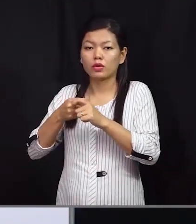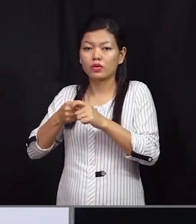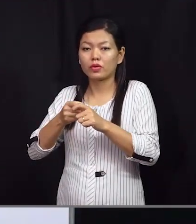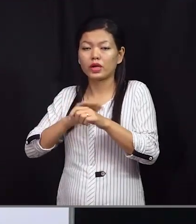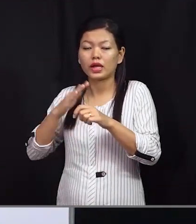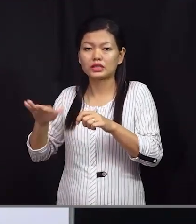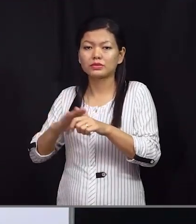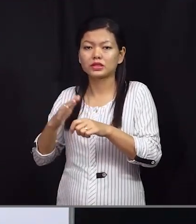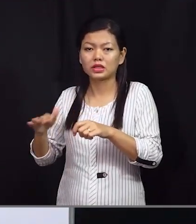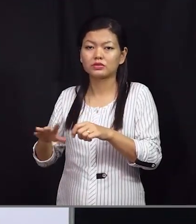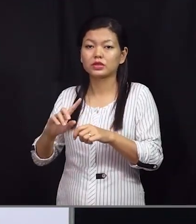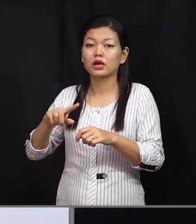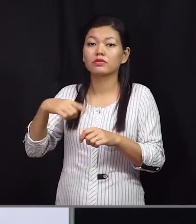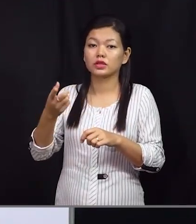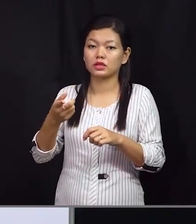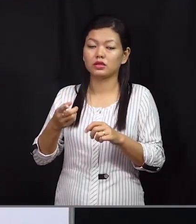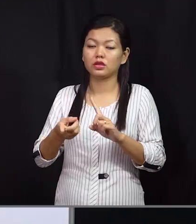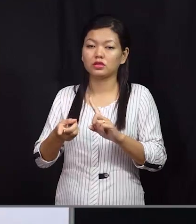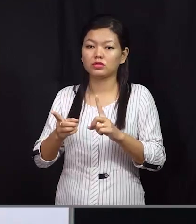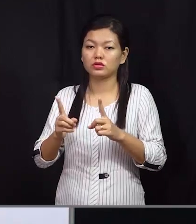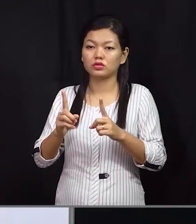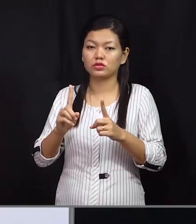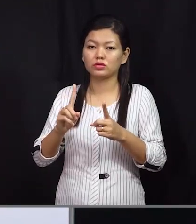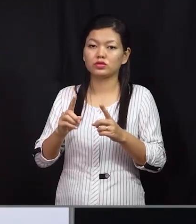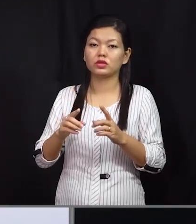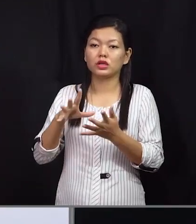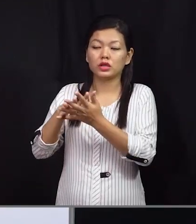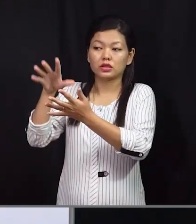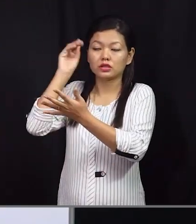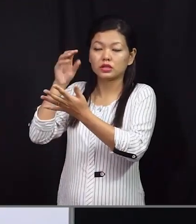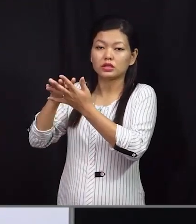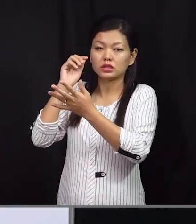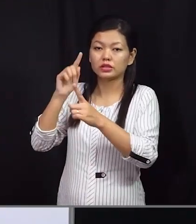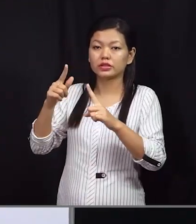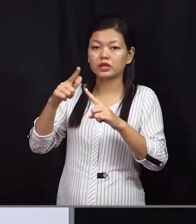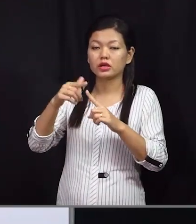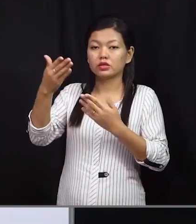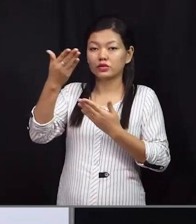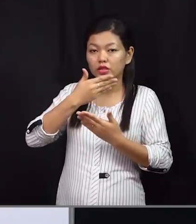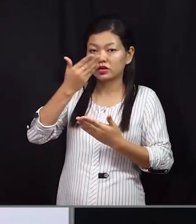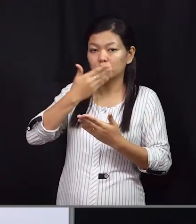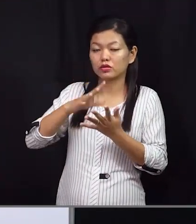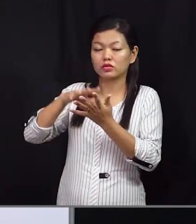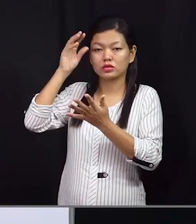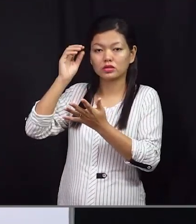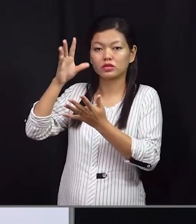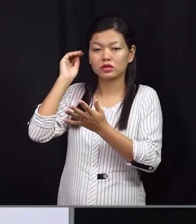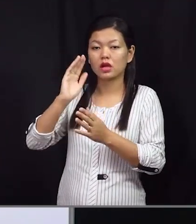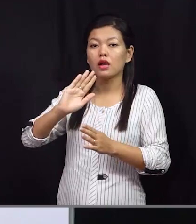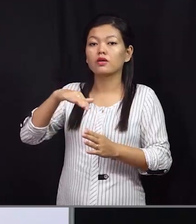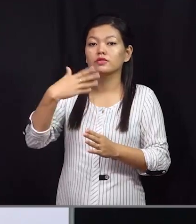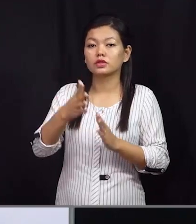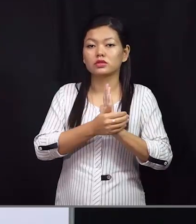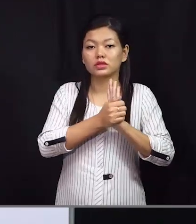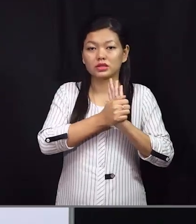service. That is called profession. Now see, I am a teacher. By profession, I am a teacher, isn't it? So in order to become a teacher, even I